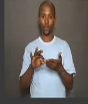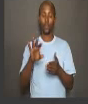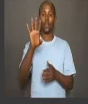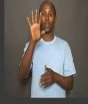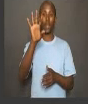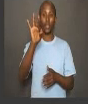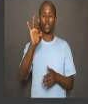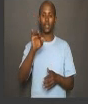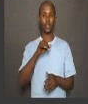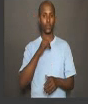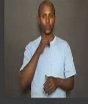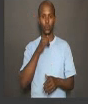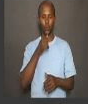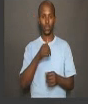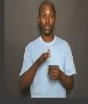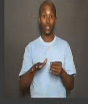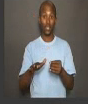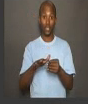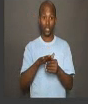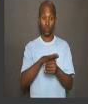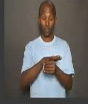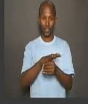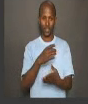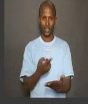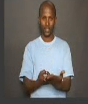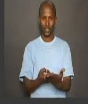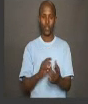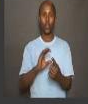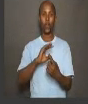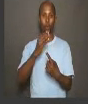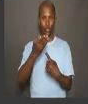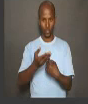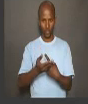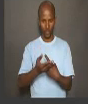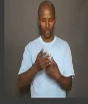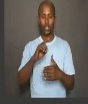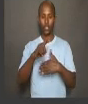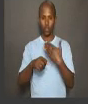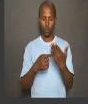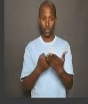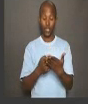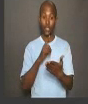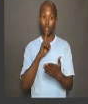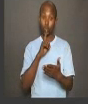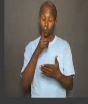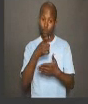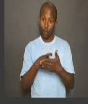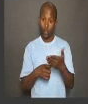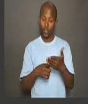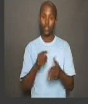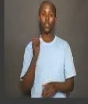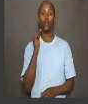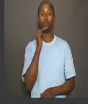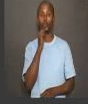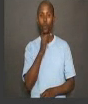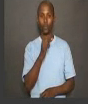9 does not satisfy this condition, so its truth value is